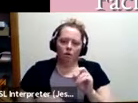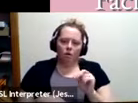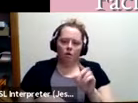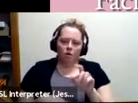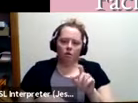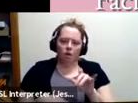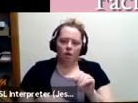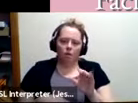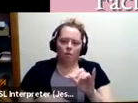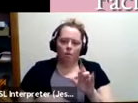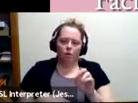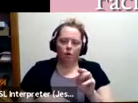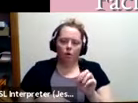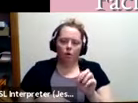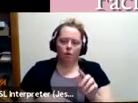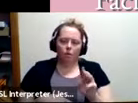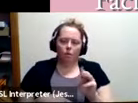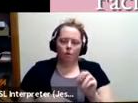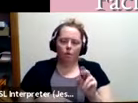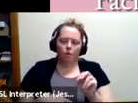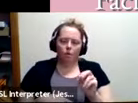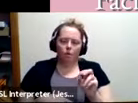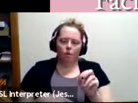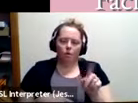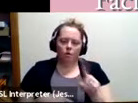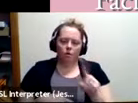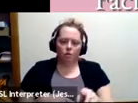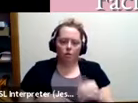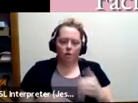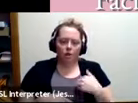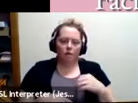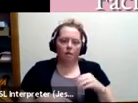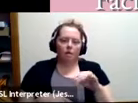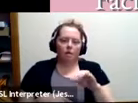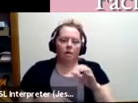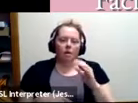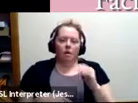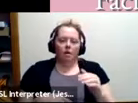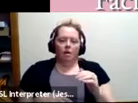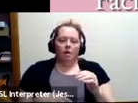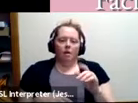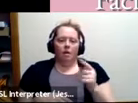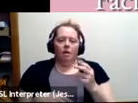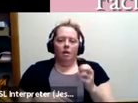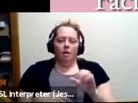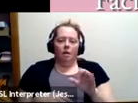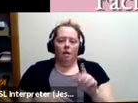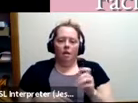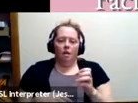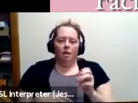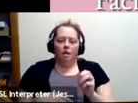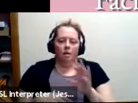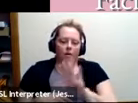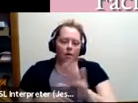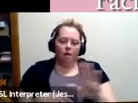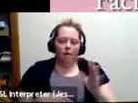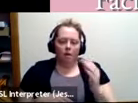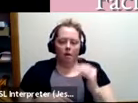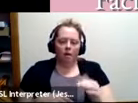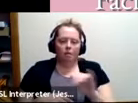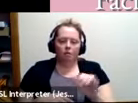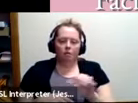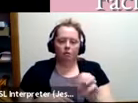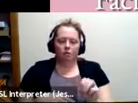them, community support specialist at Project Silk. And Alicyn Simpson, she, her, who is a member of the Gender and Sexual